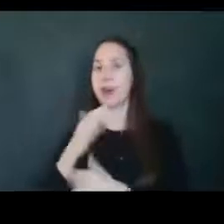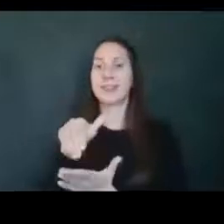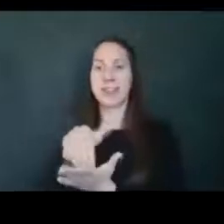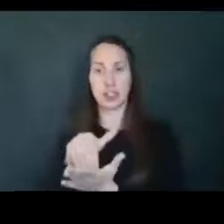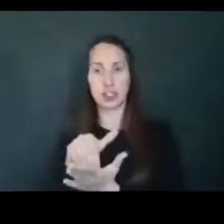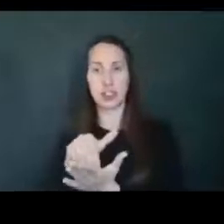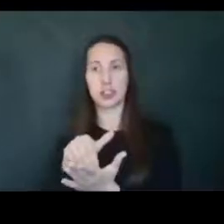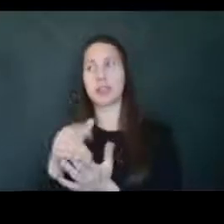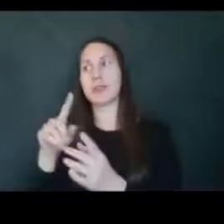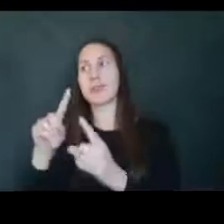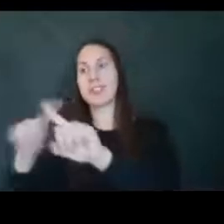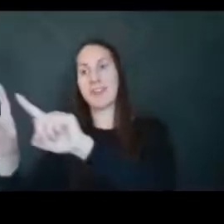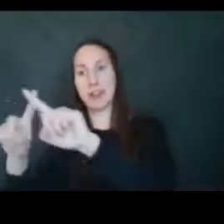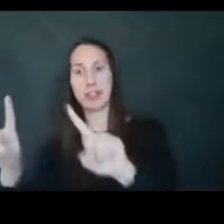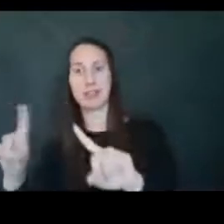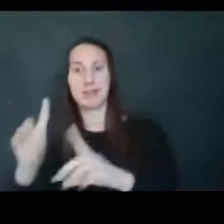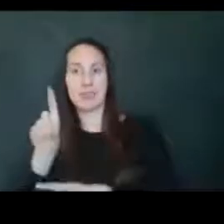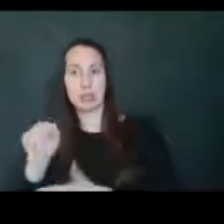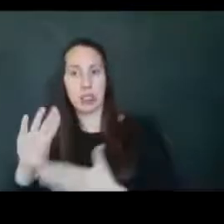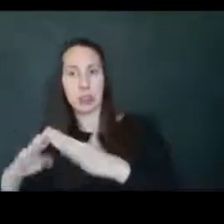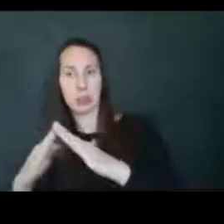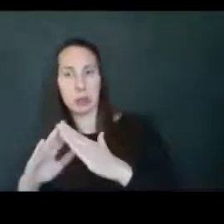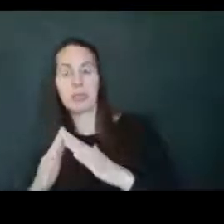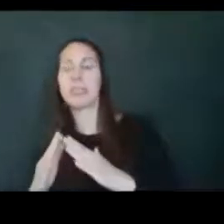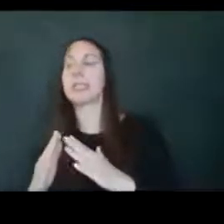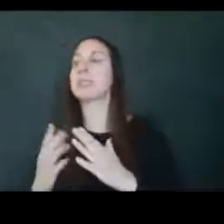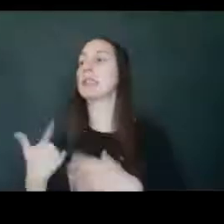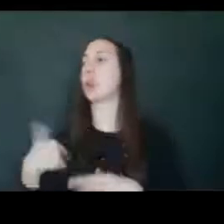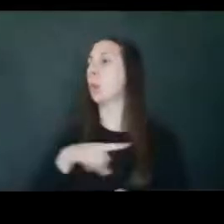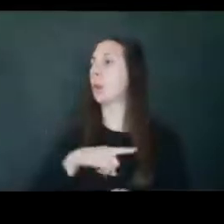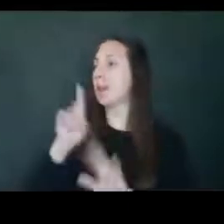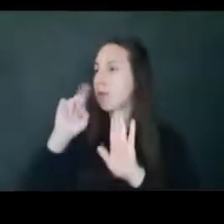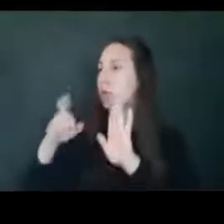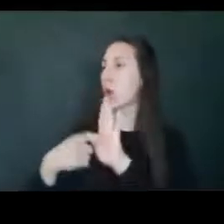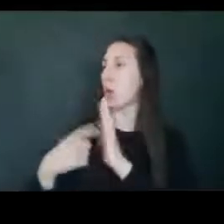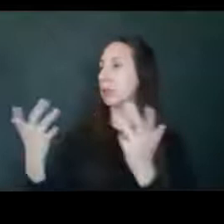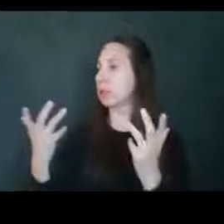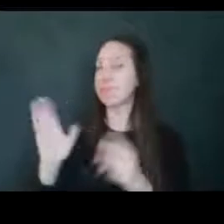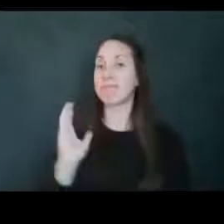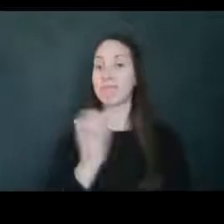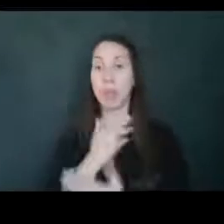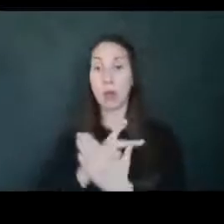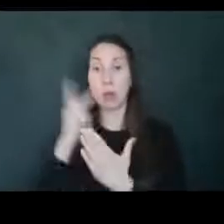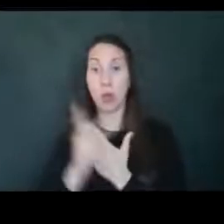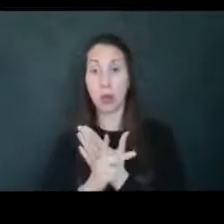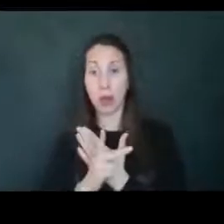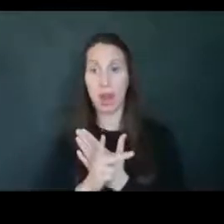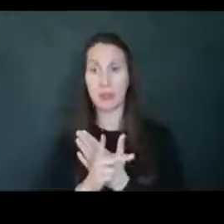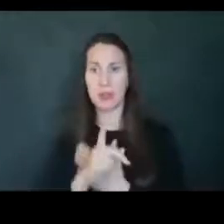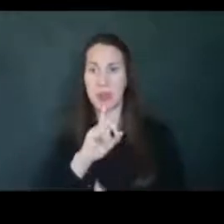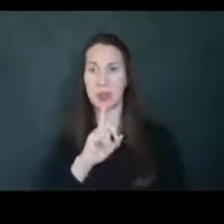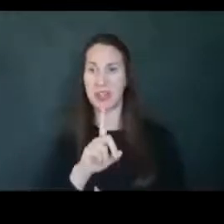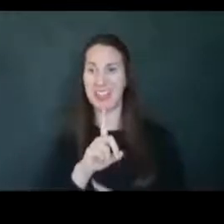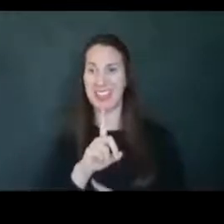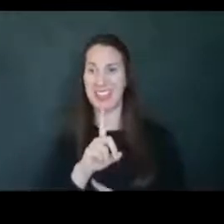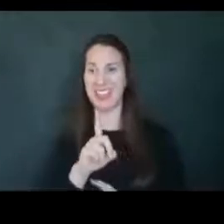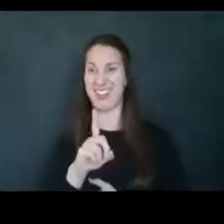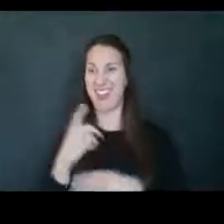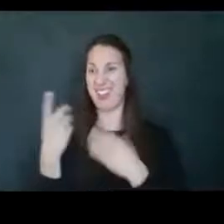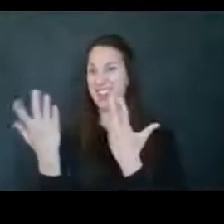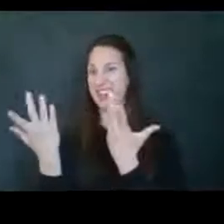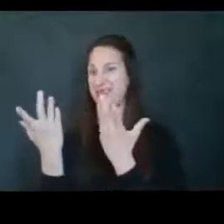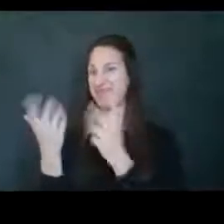and noticing that our programs live inside a silo and we're self-contained within the